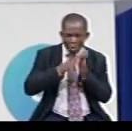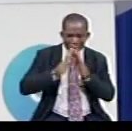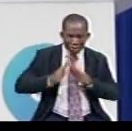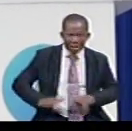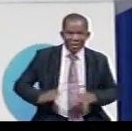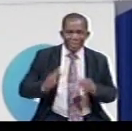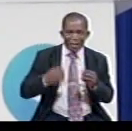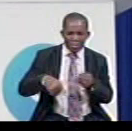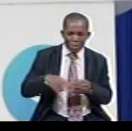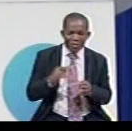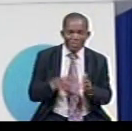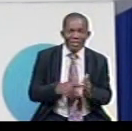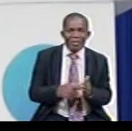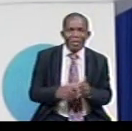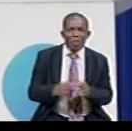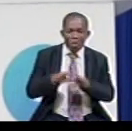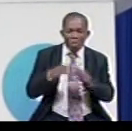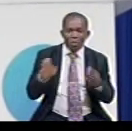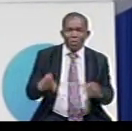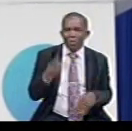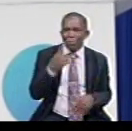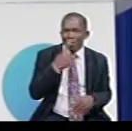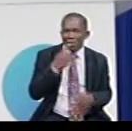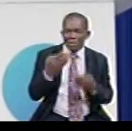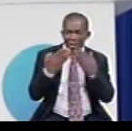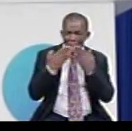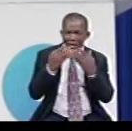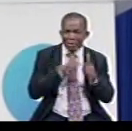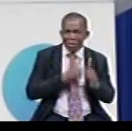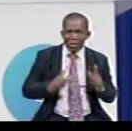You need to open your mouth and thank God.